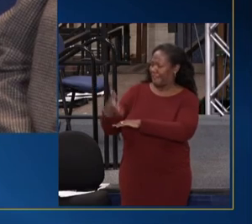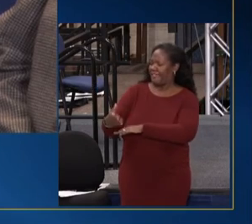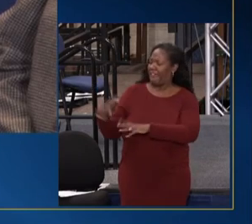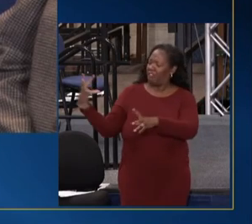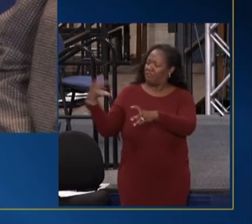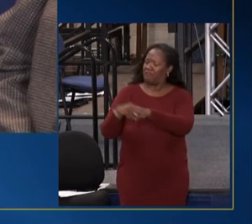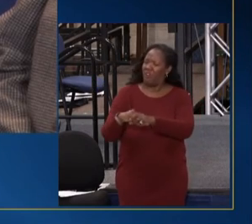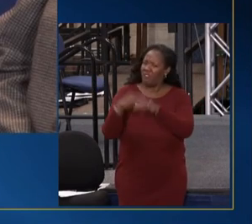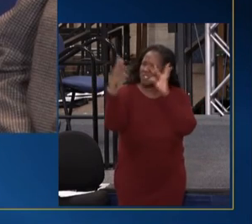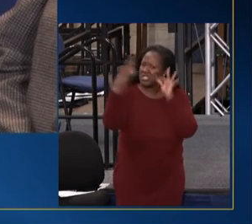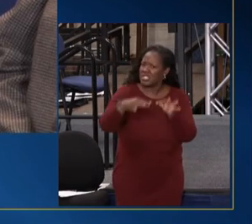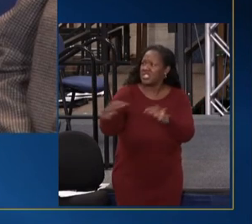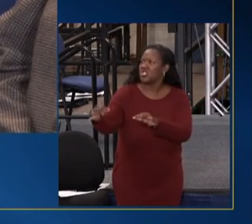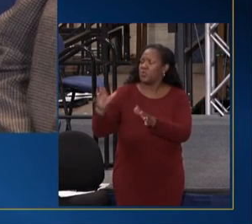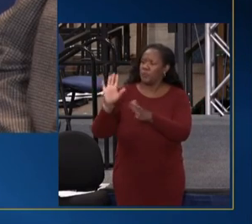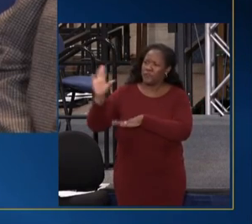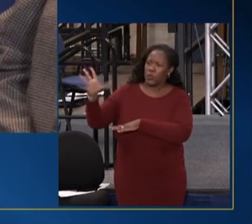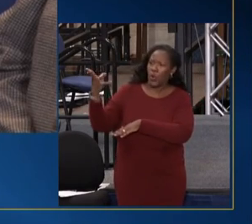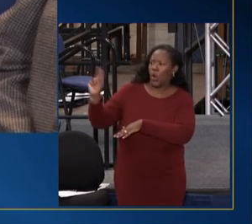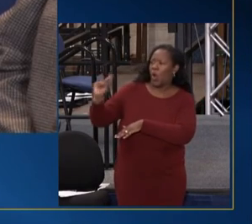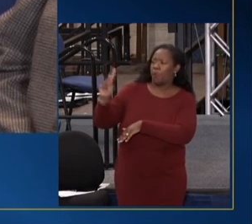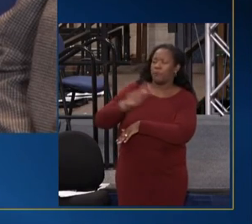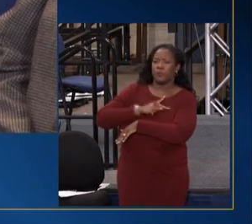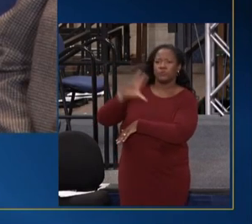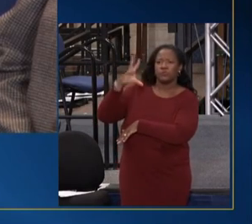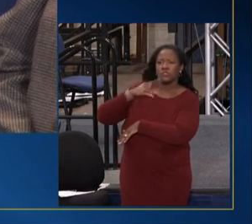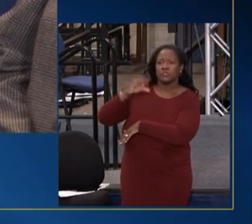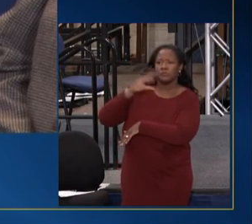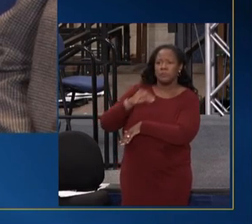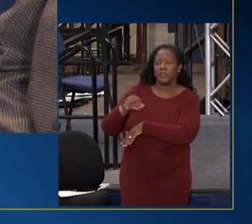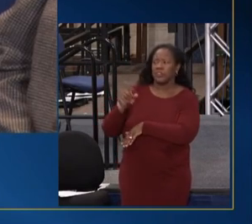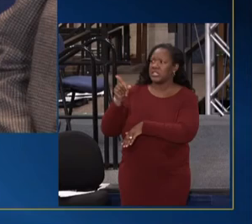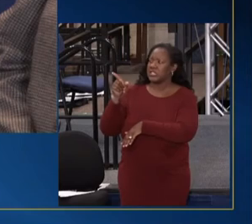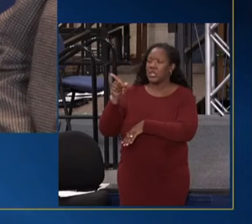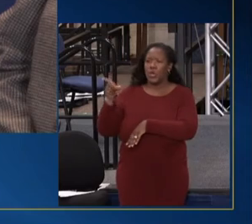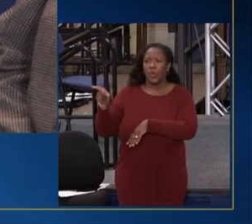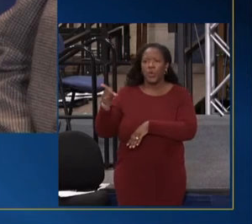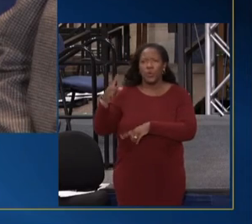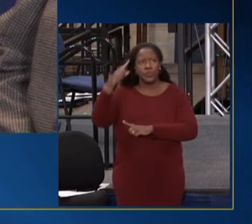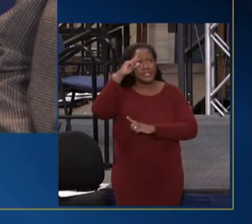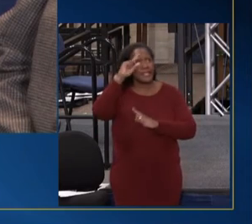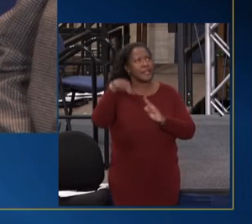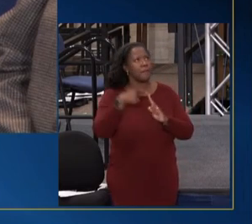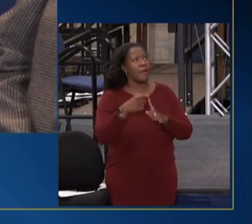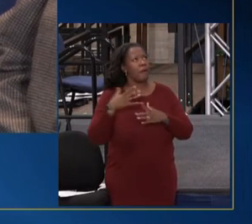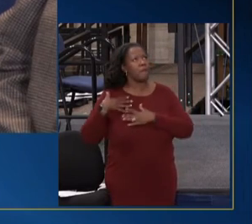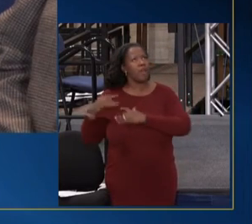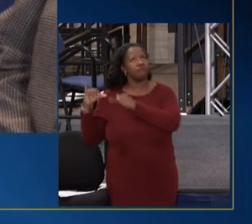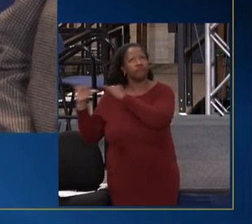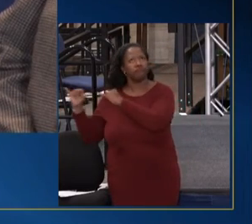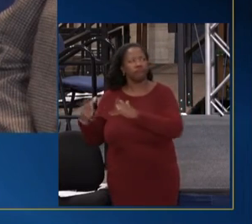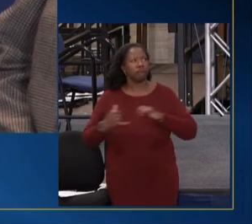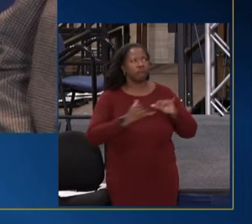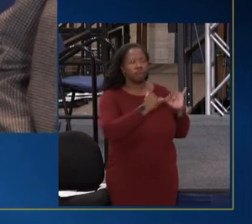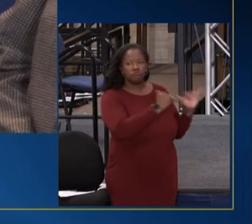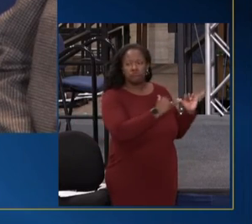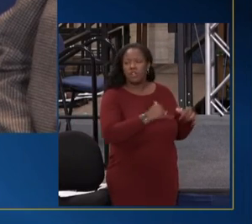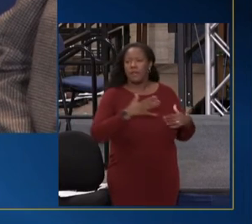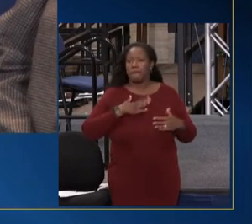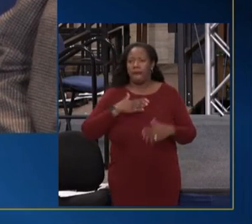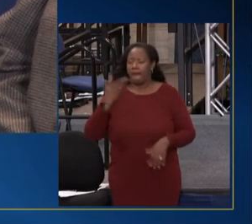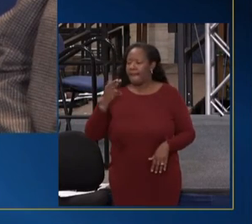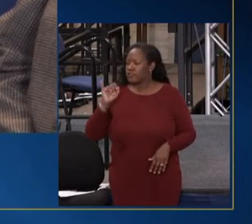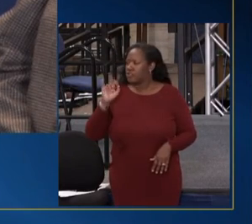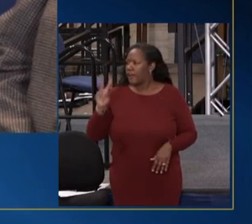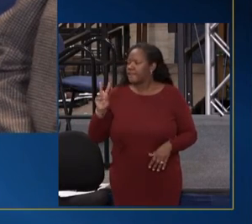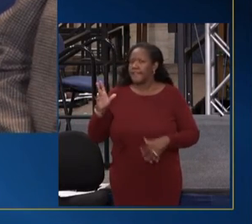bringing that lived experience, who's thinking about my LGBTQ brothers and sisters and HIV